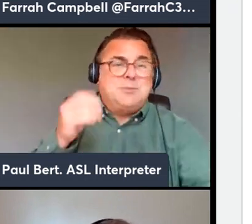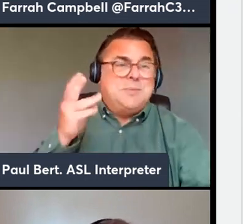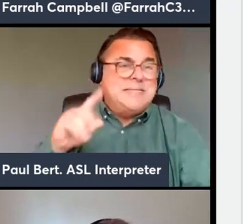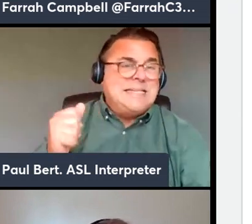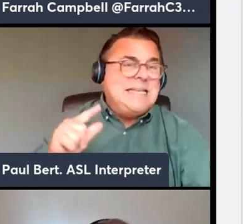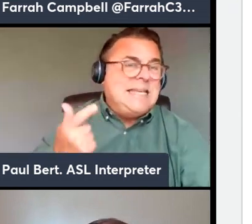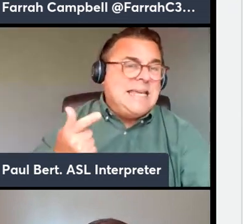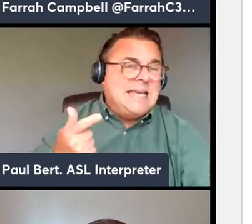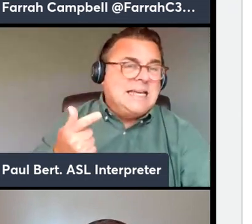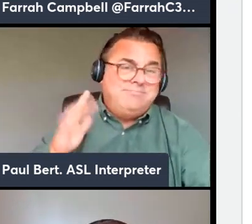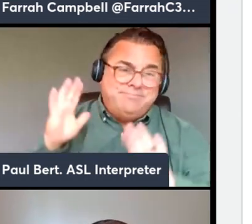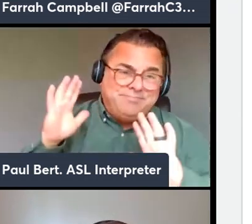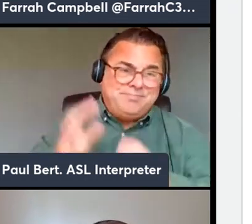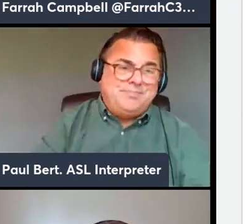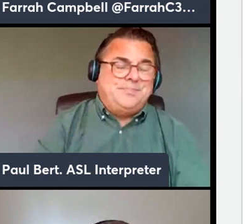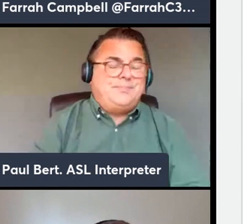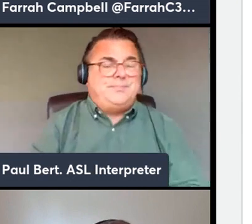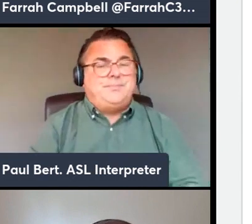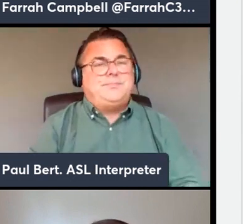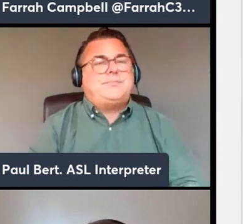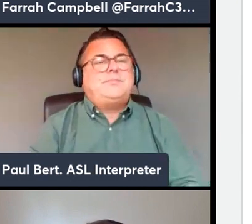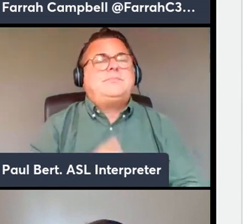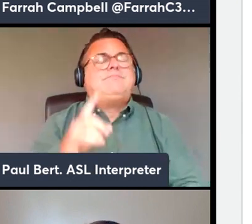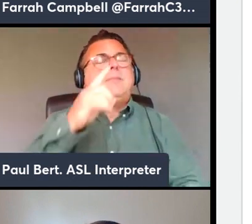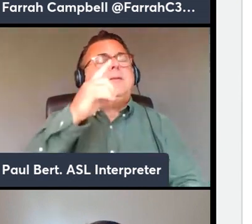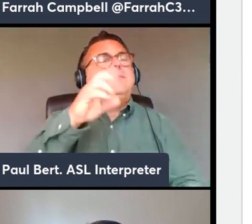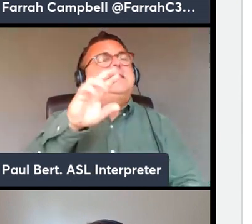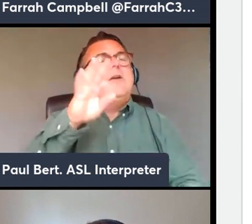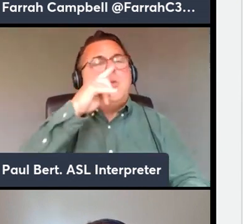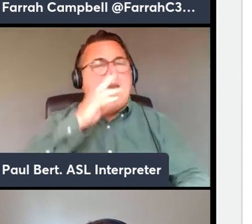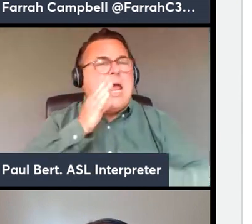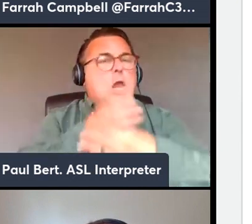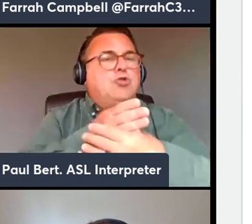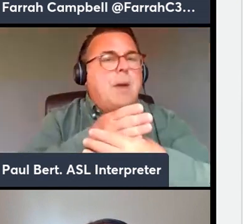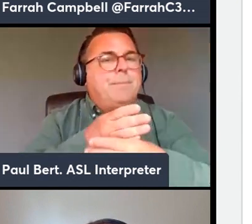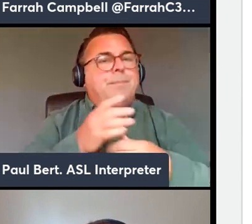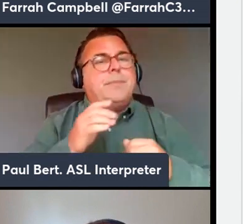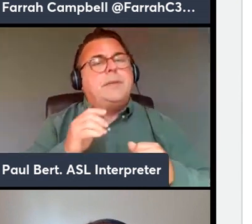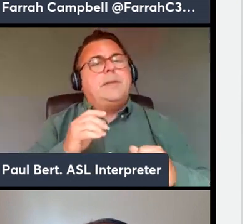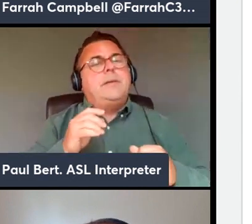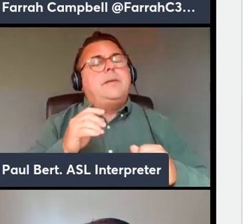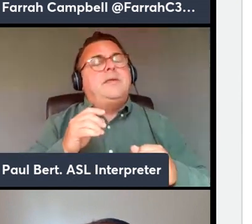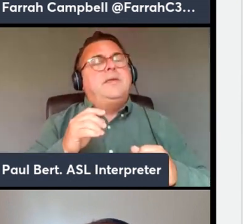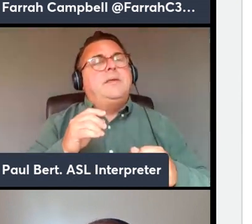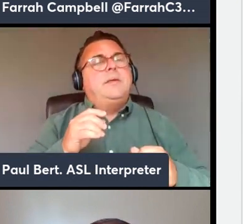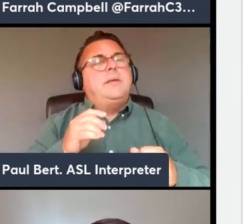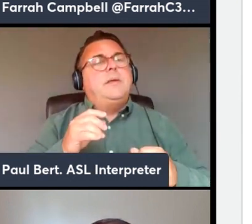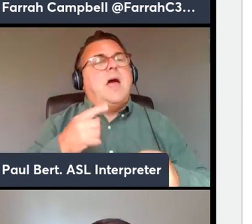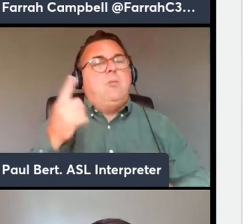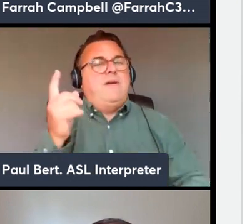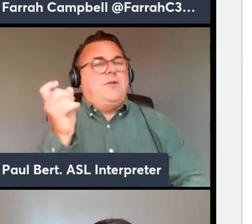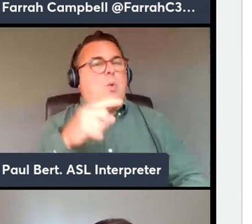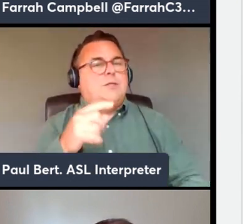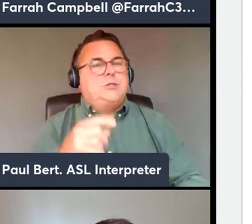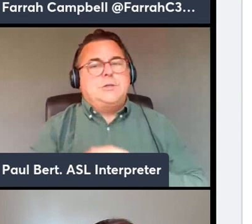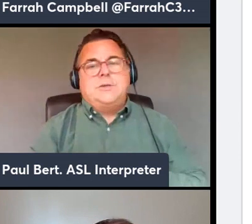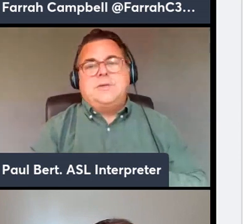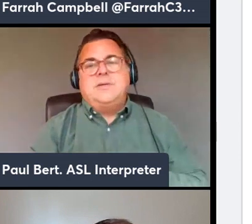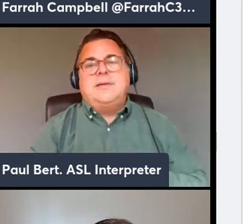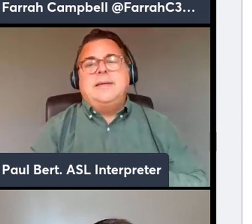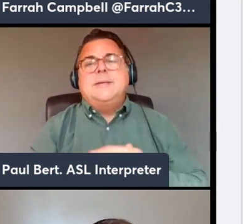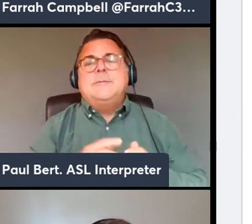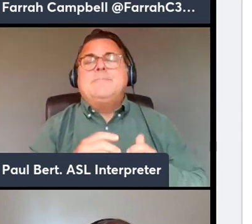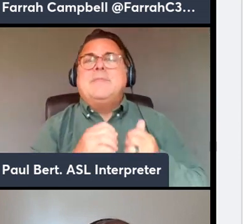So let me interrupt. Sure. If I can interrupt real quick, we have a question. So how